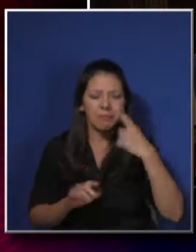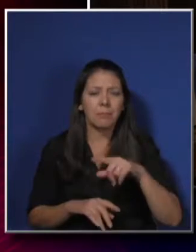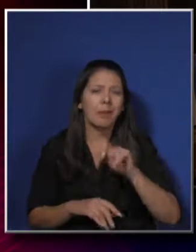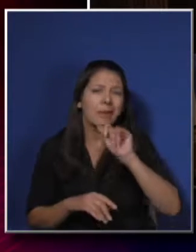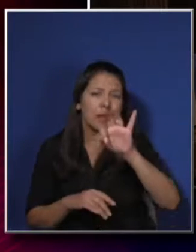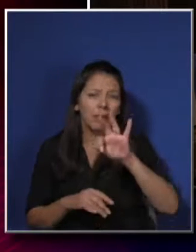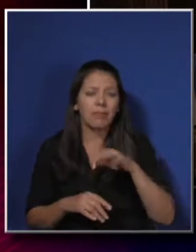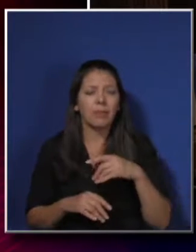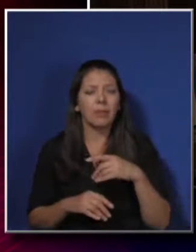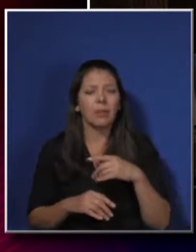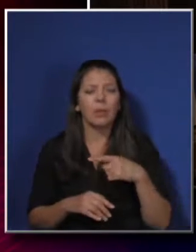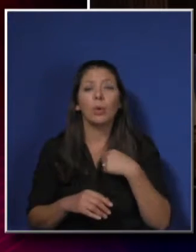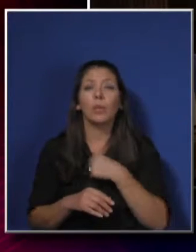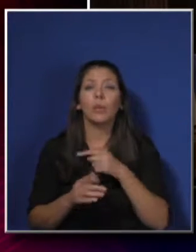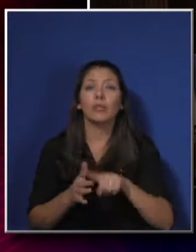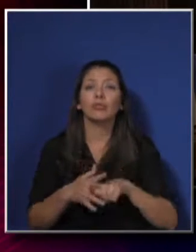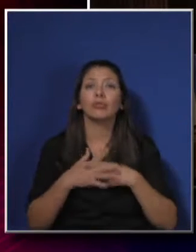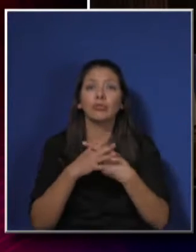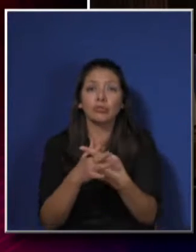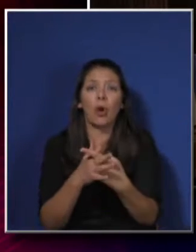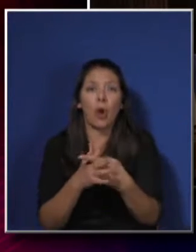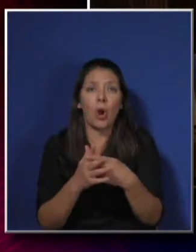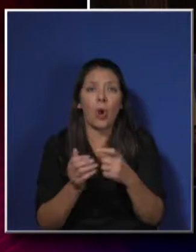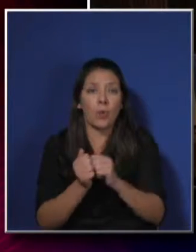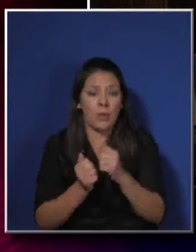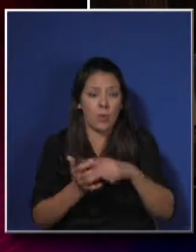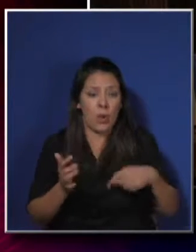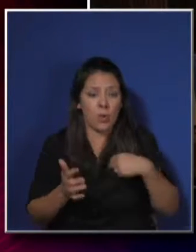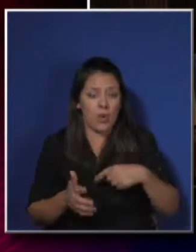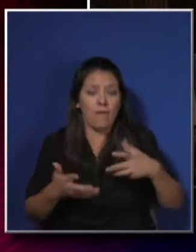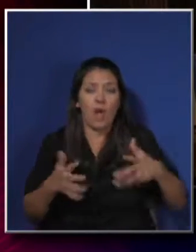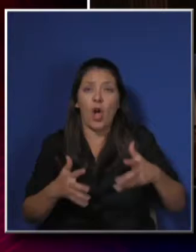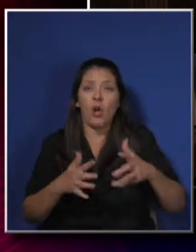off with what we already have established,